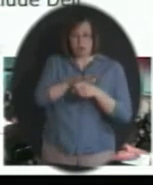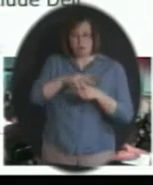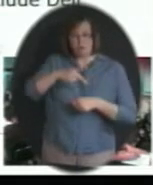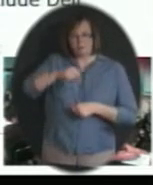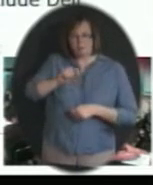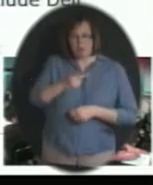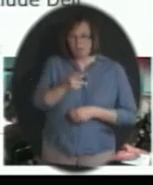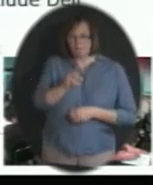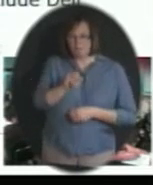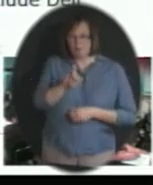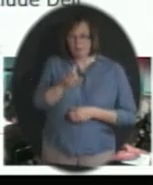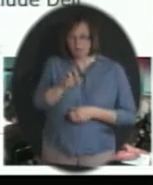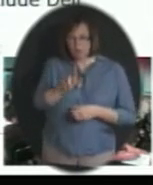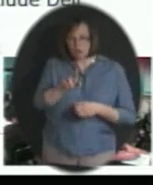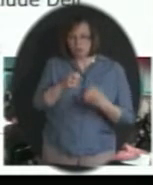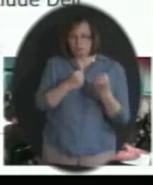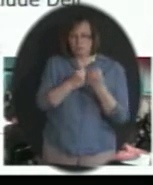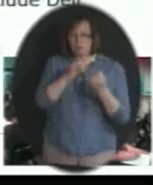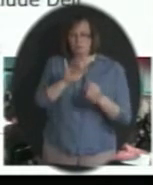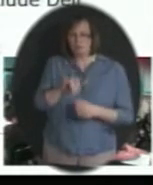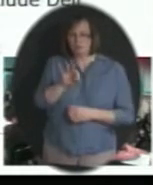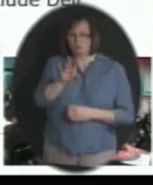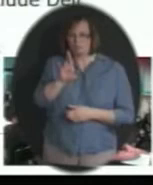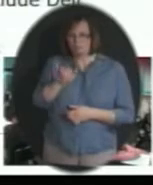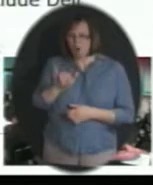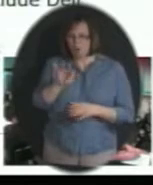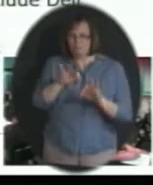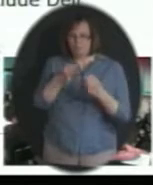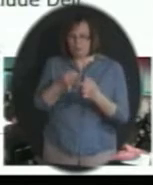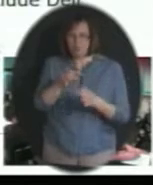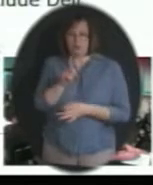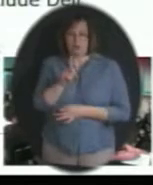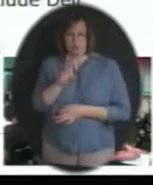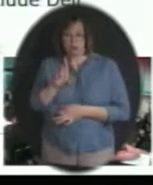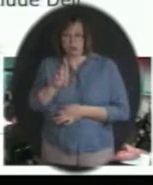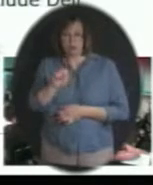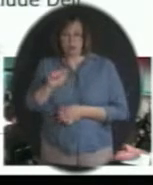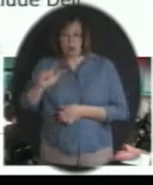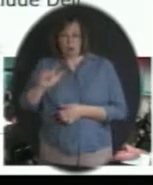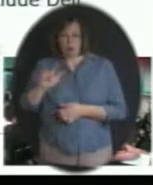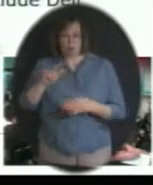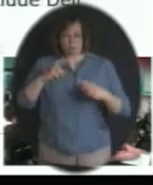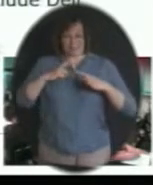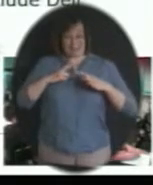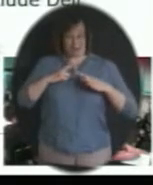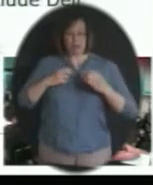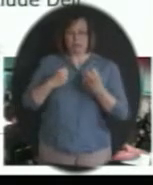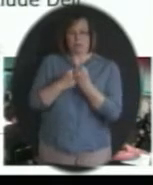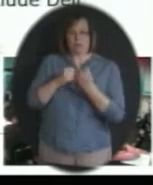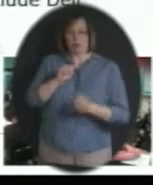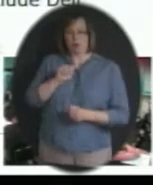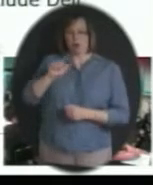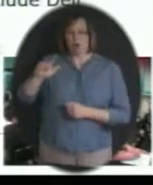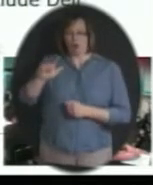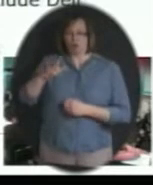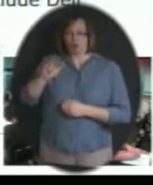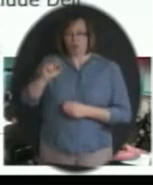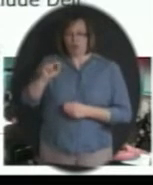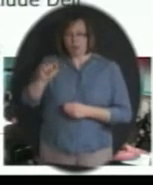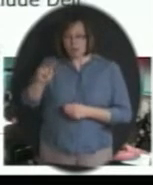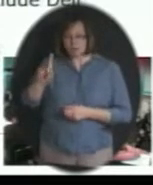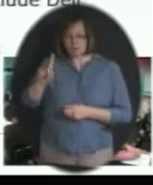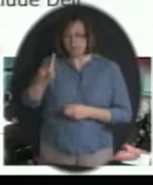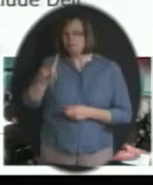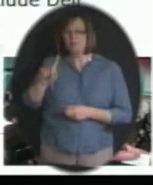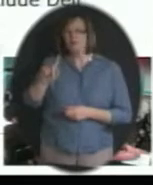Pathmaker Scholarship that's sponsored by the Fry family. When Dr. All retired, she sponsored the All Grants, Avid Lifetime